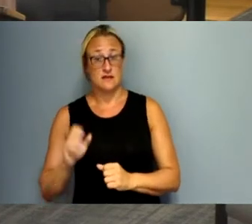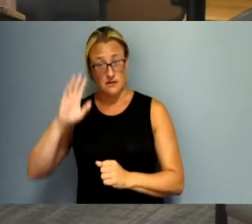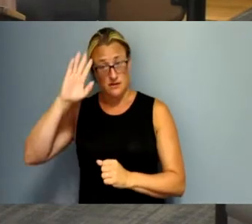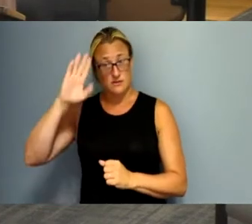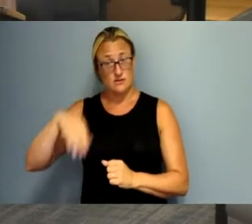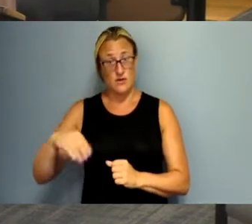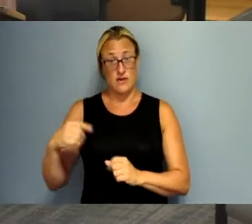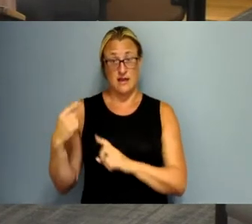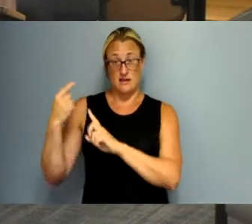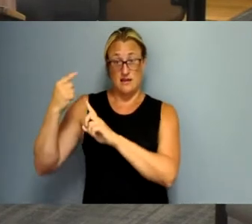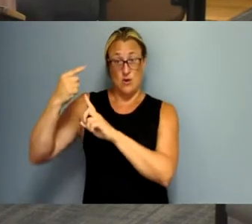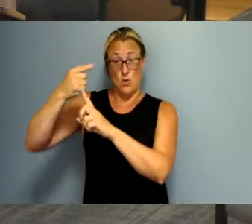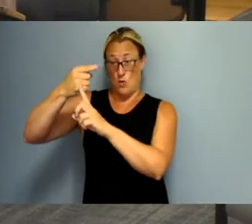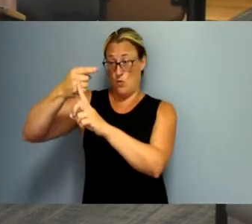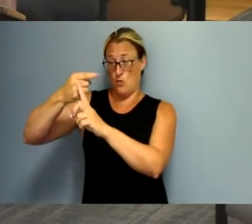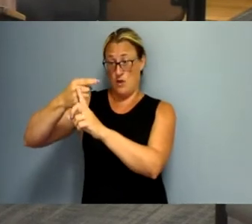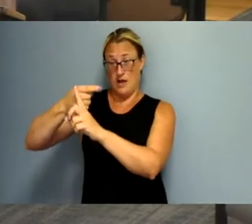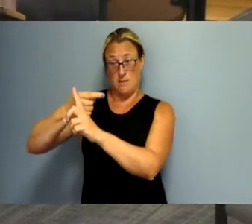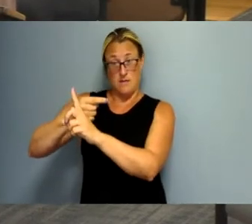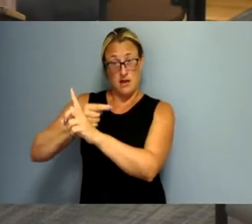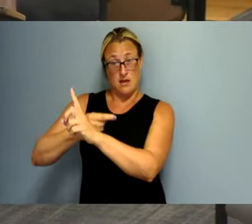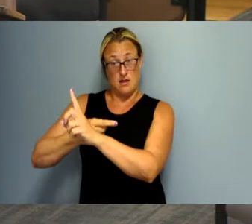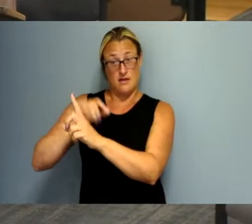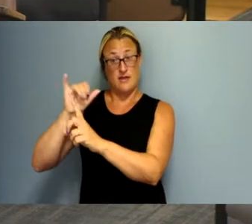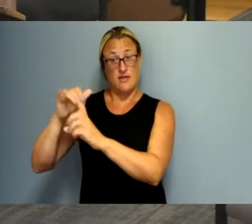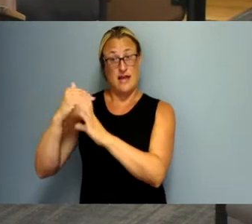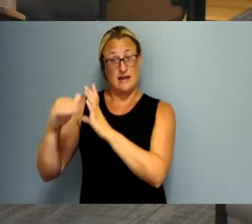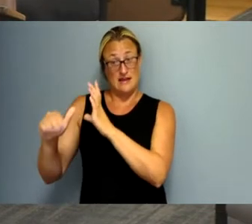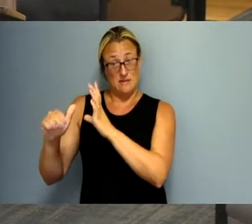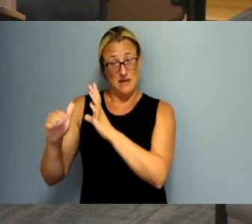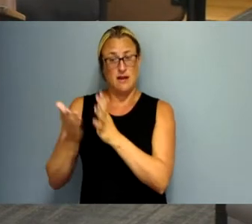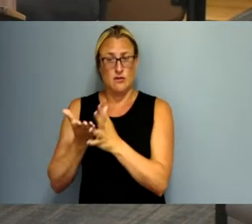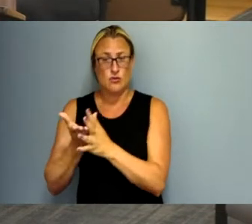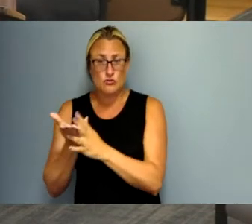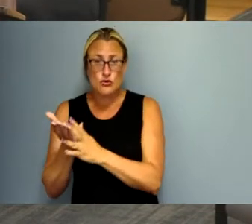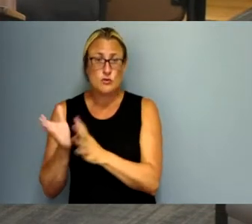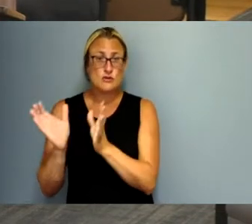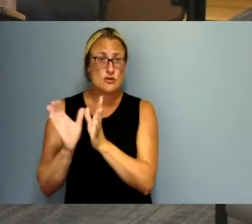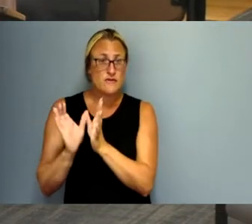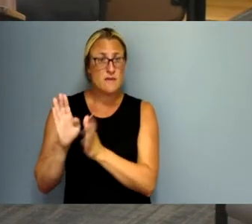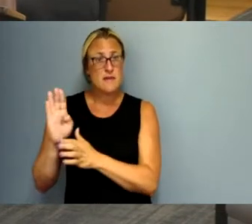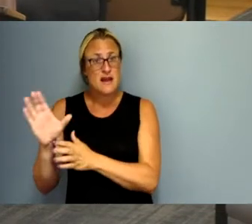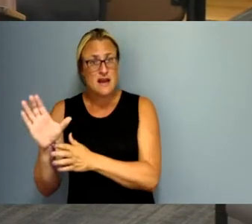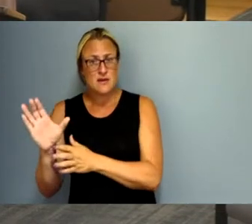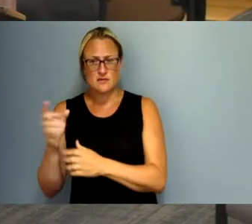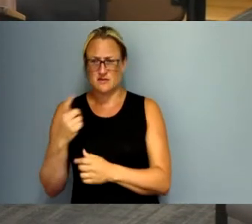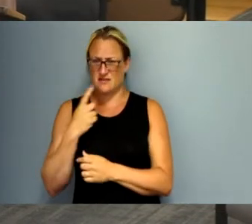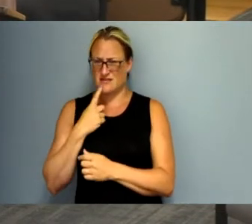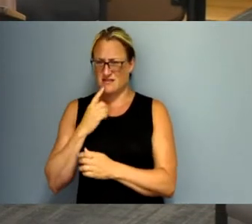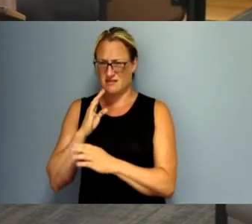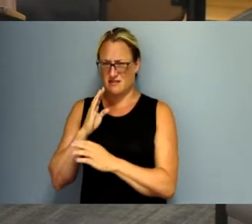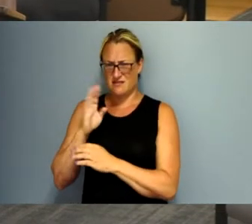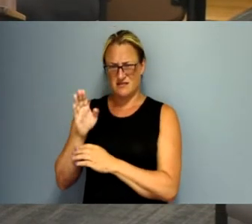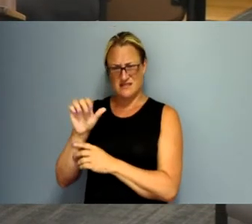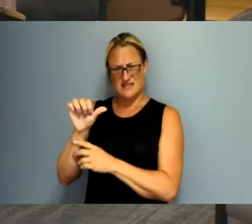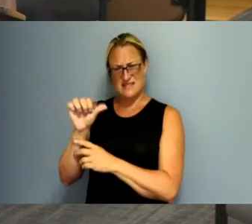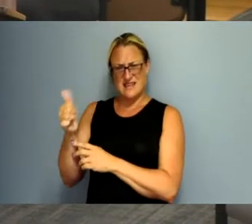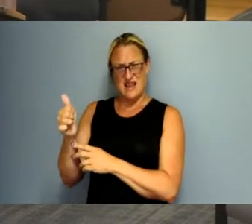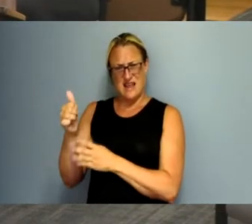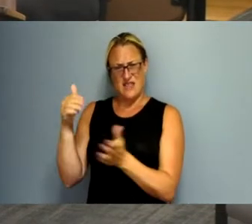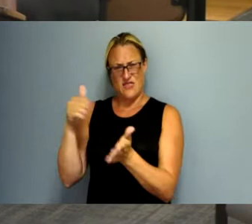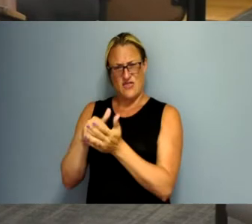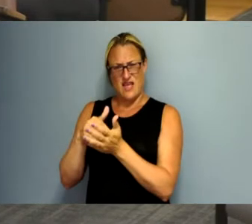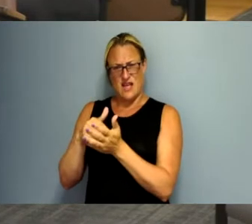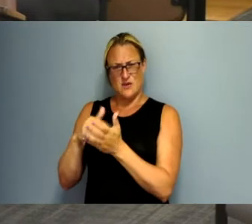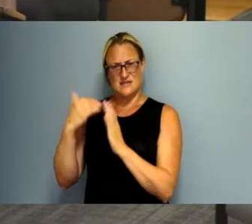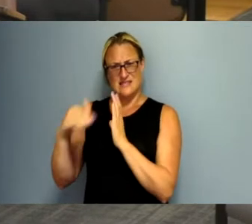email, through a certification in Bucks County, said that there were 10,000 emails to this secret